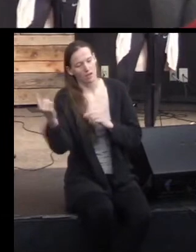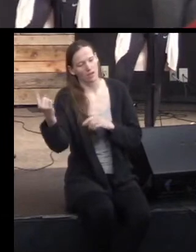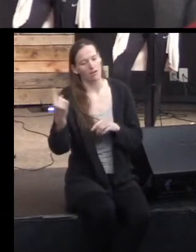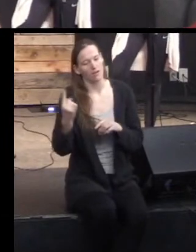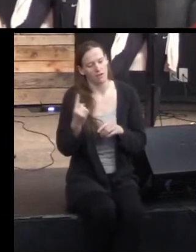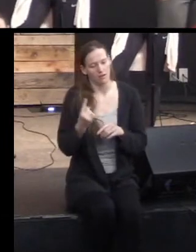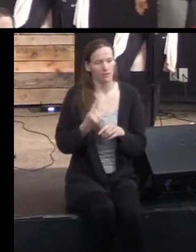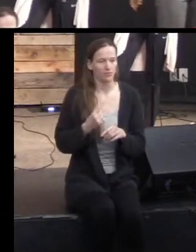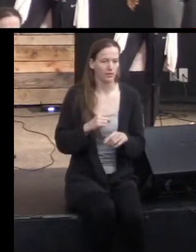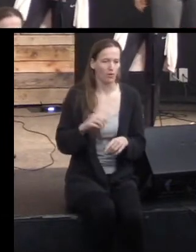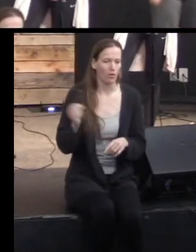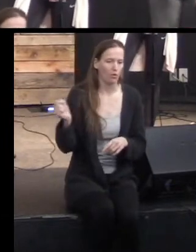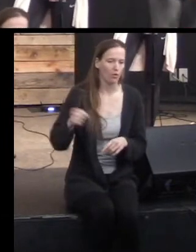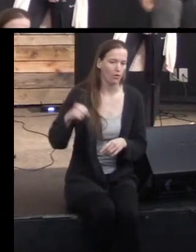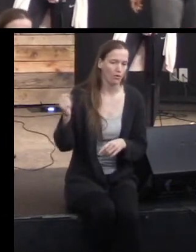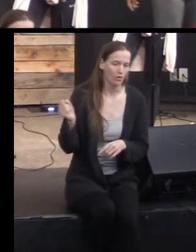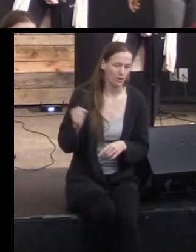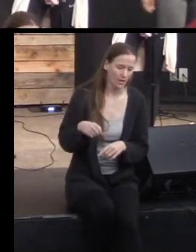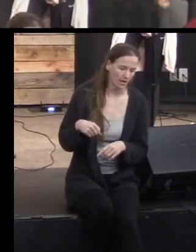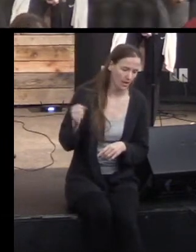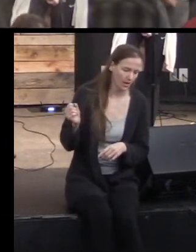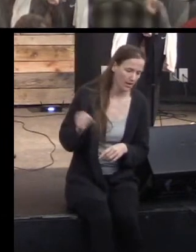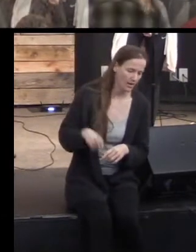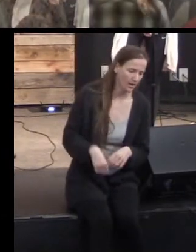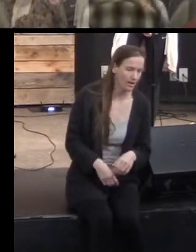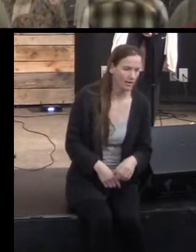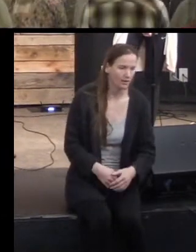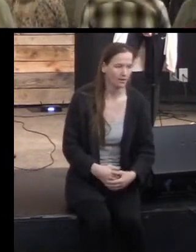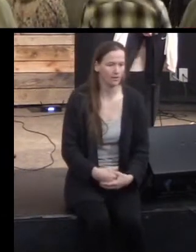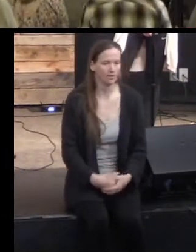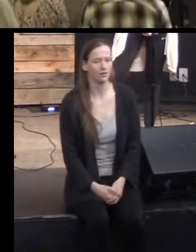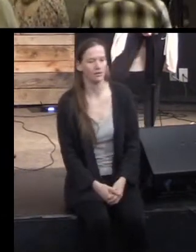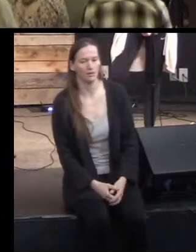Jesus comes. Oh yeah.